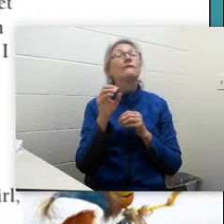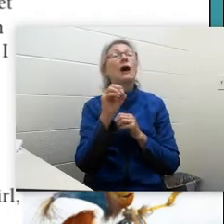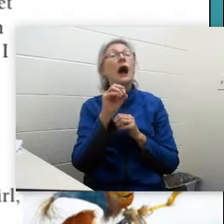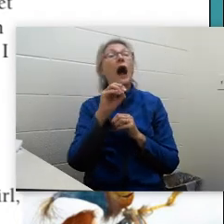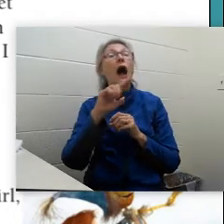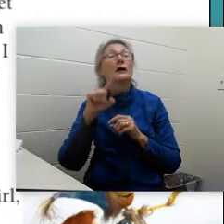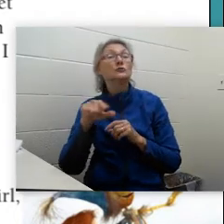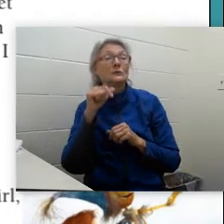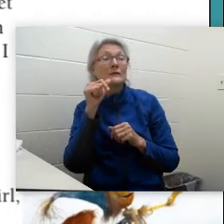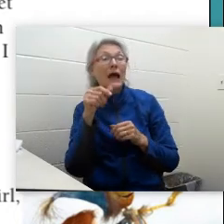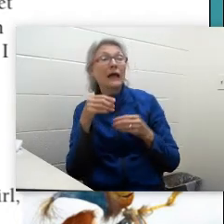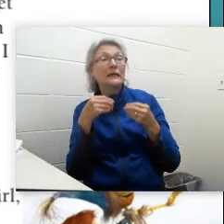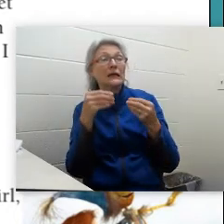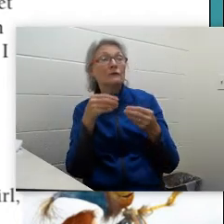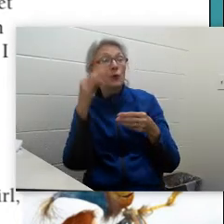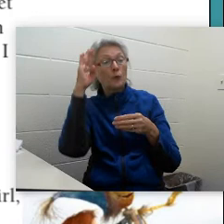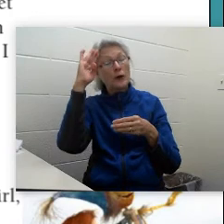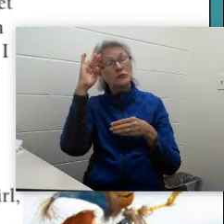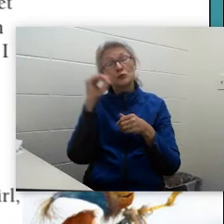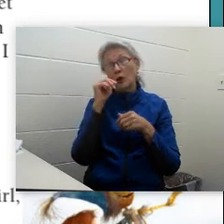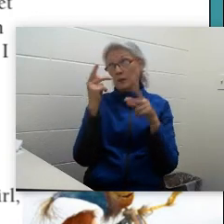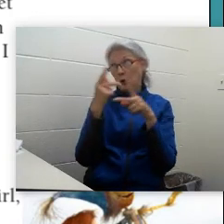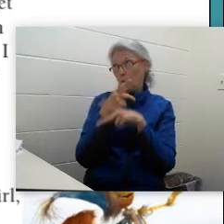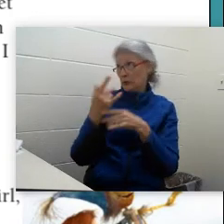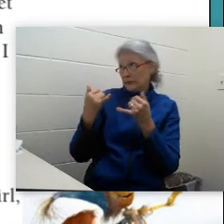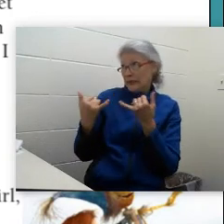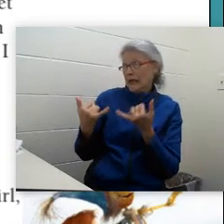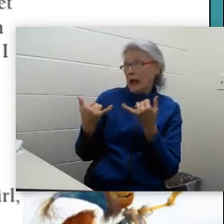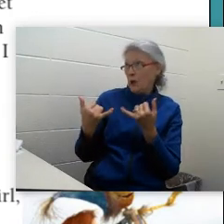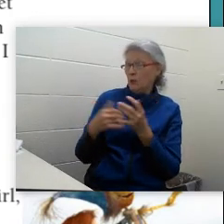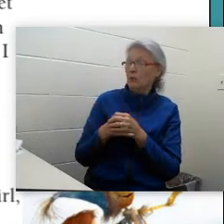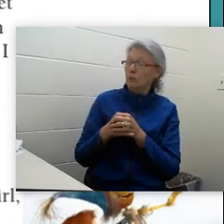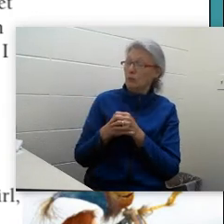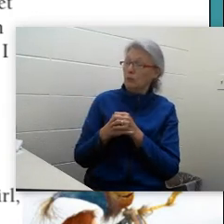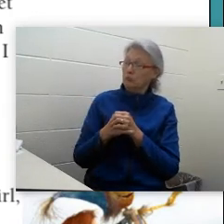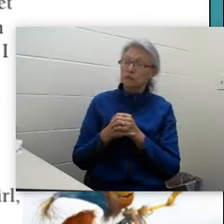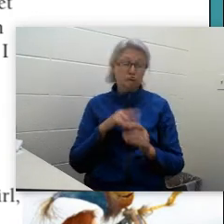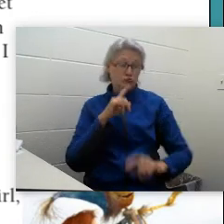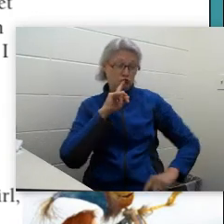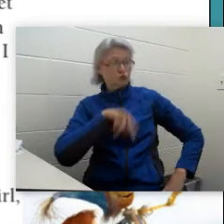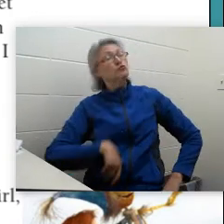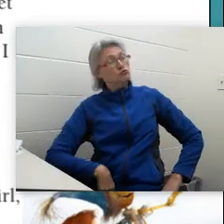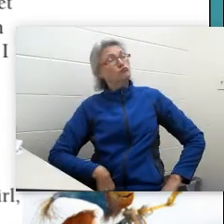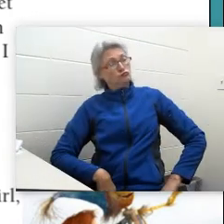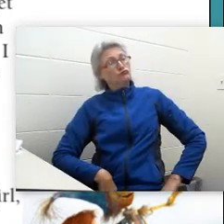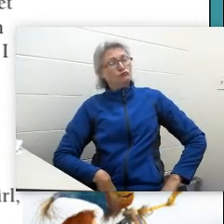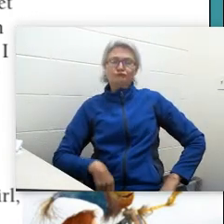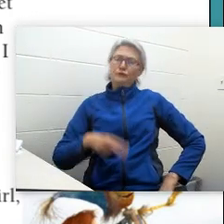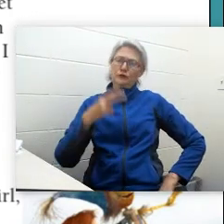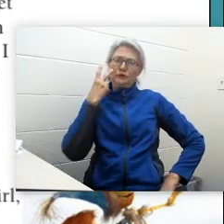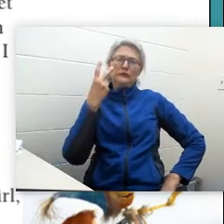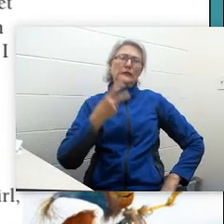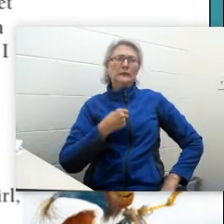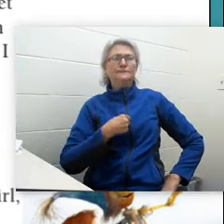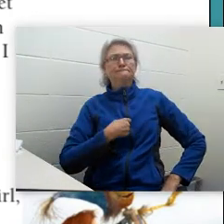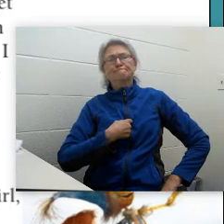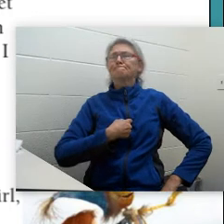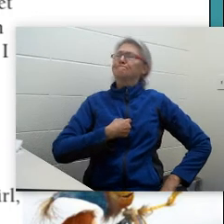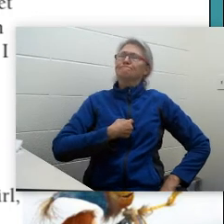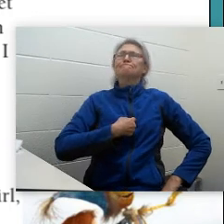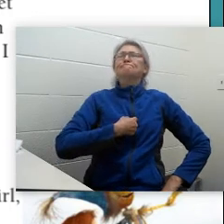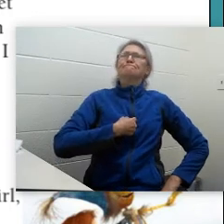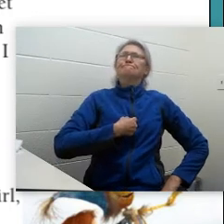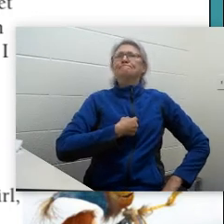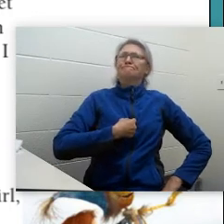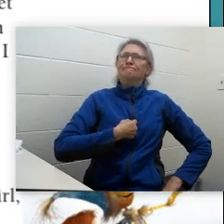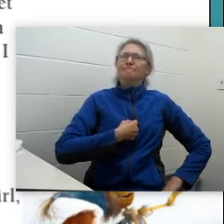any brains, you will be no worse off than you are now." "That is true," said the Scarecrow. "You see," he continued